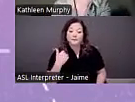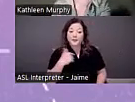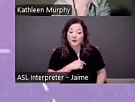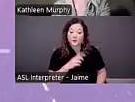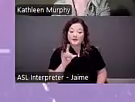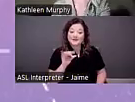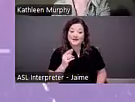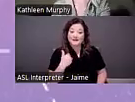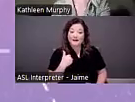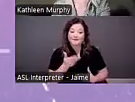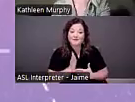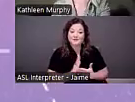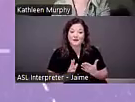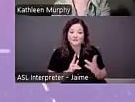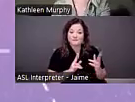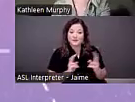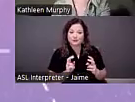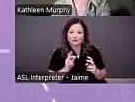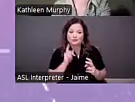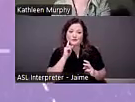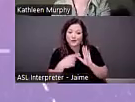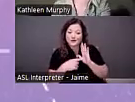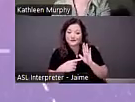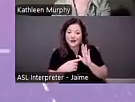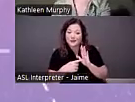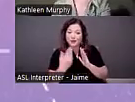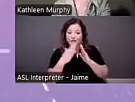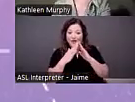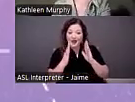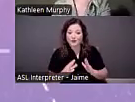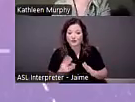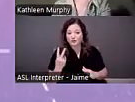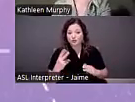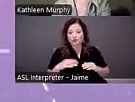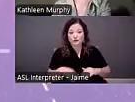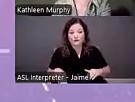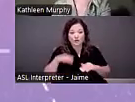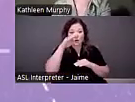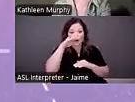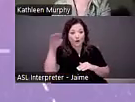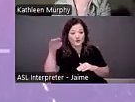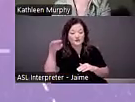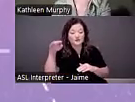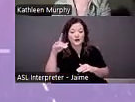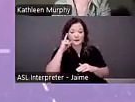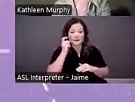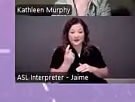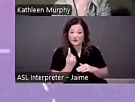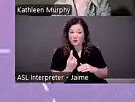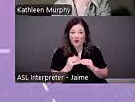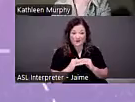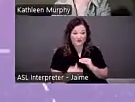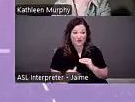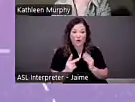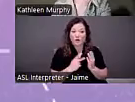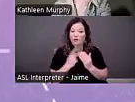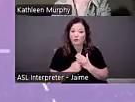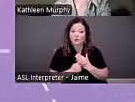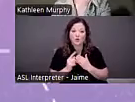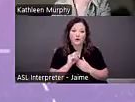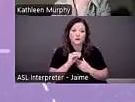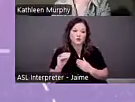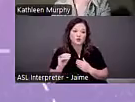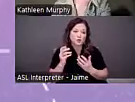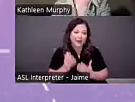The reason why the house, for example, is in 2 floors is because the program was too heavy when it was in 1 floor, and there were certain people